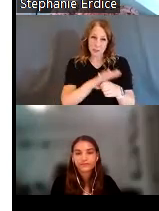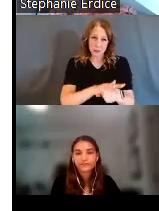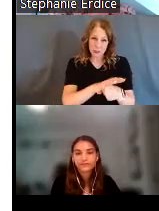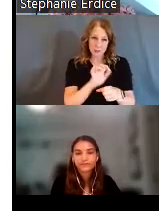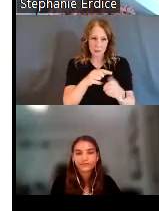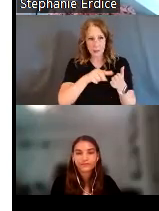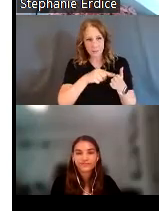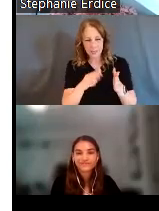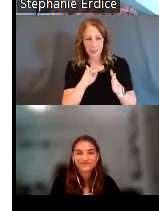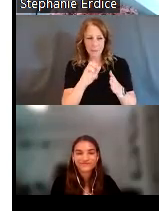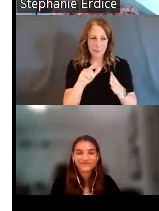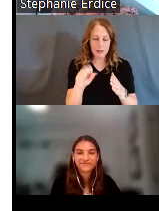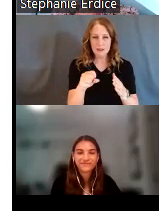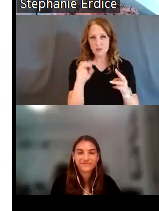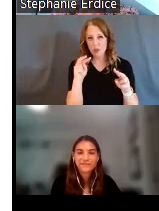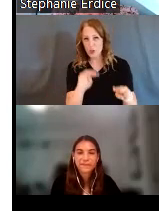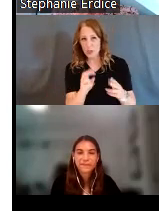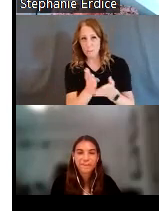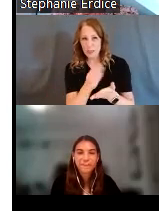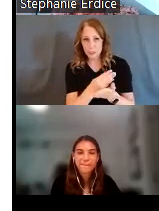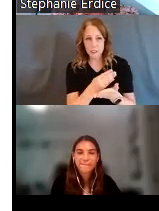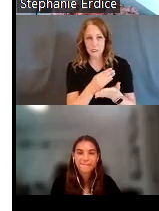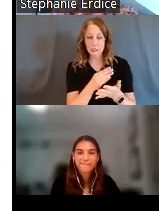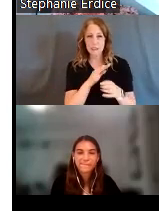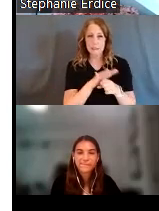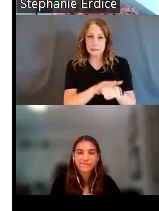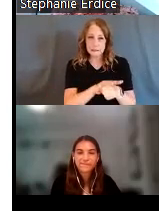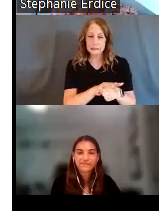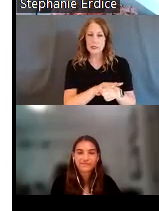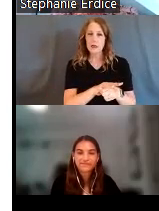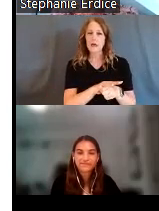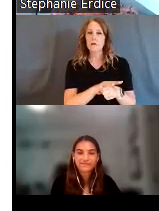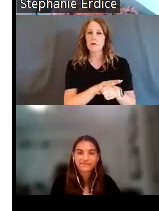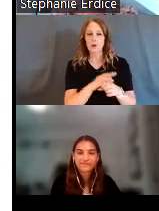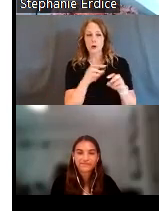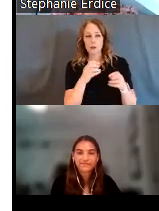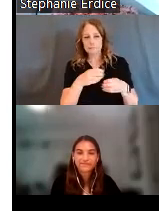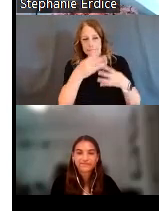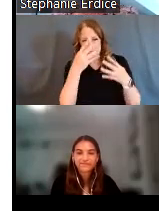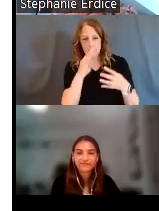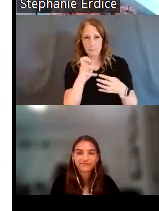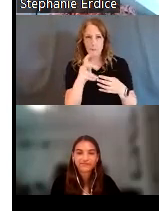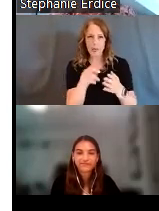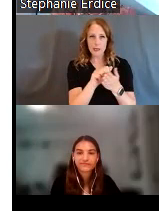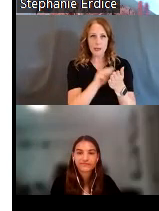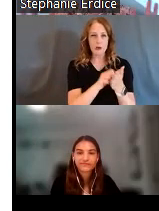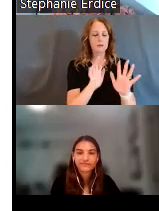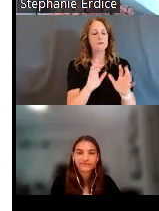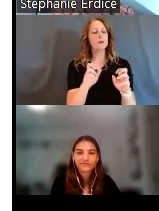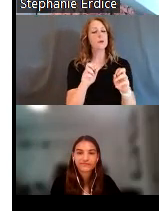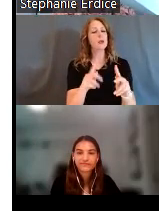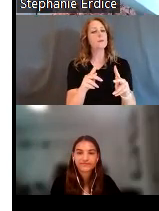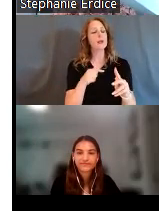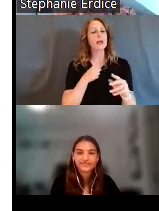her bills or look at her budget or go through her bank account. So she's like, I take a